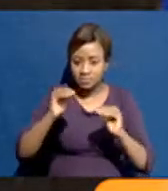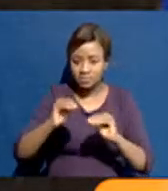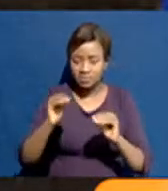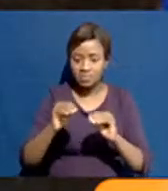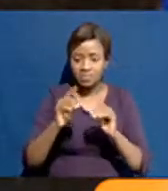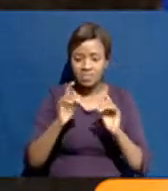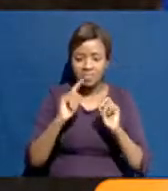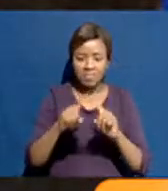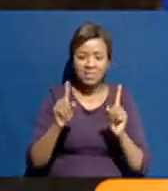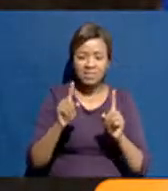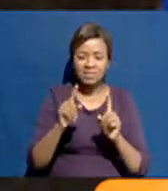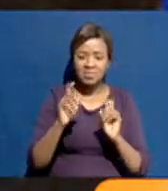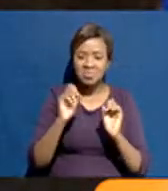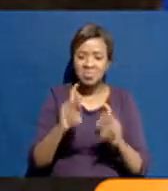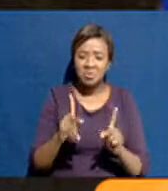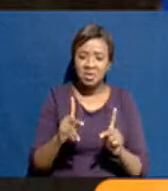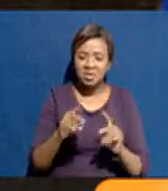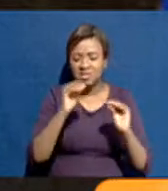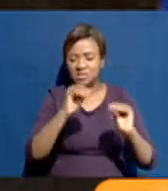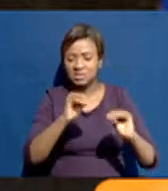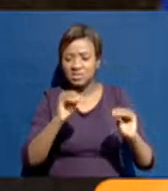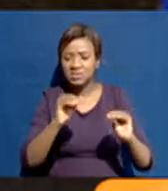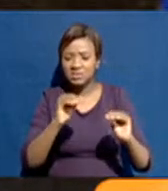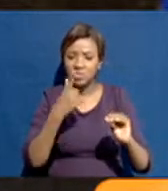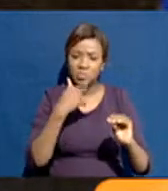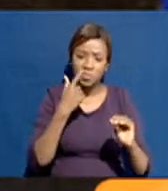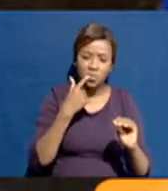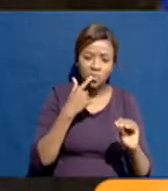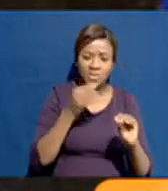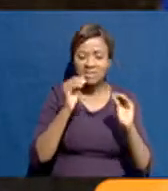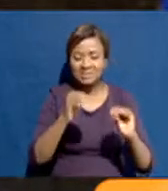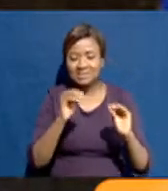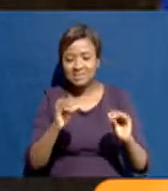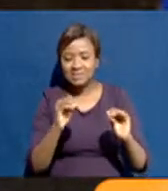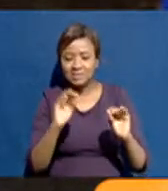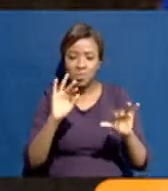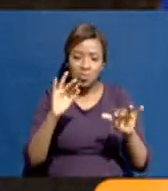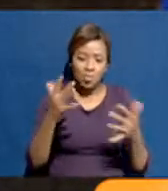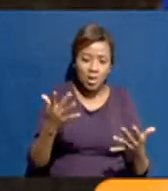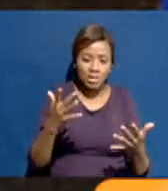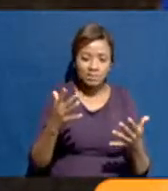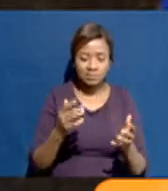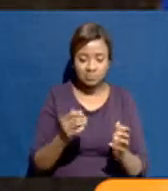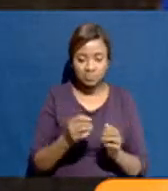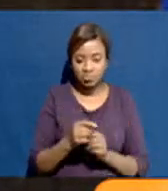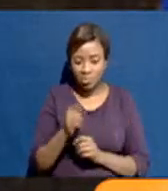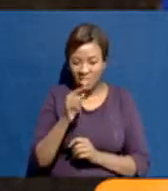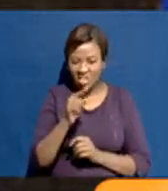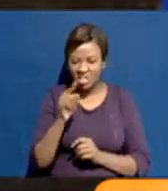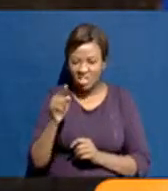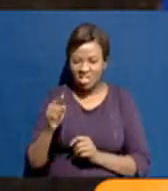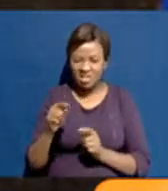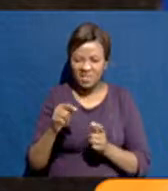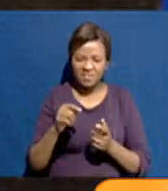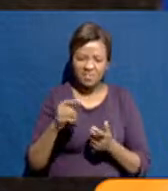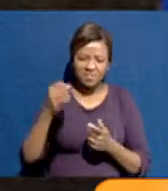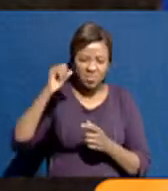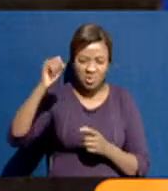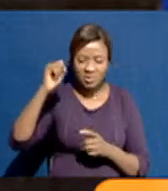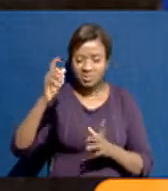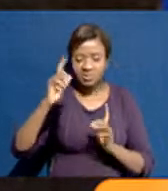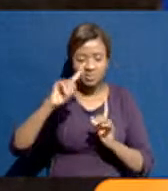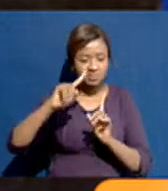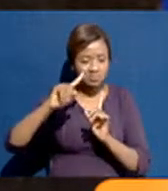say, who must teach? What must we not teach? Mm. And that's the politics that we must stop around adolescents and young people.